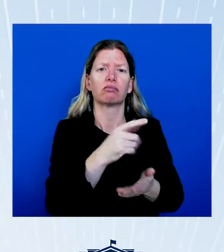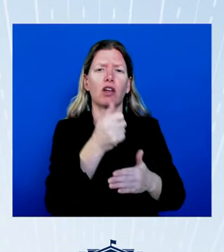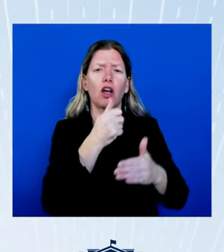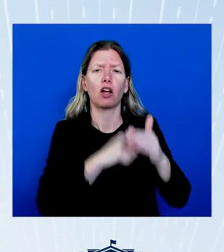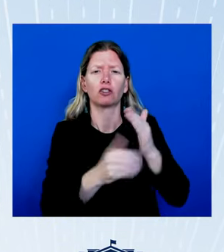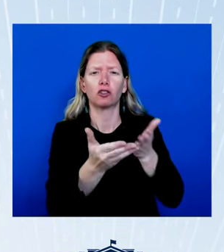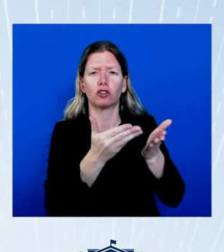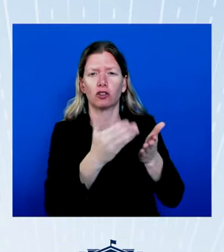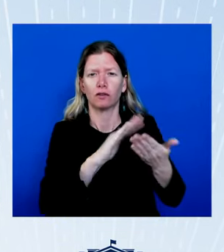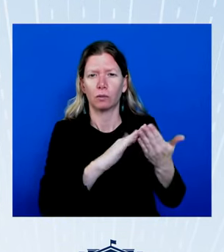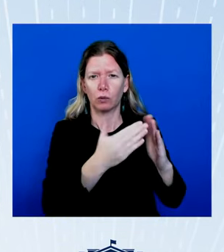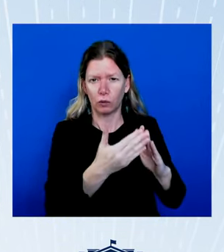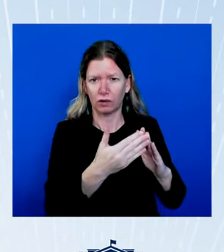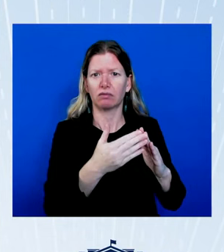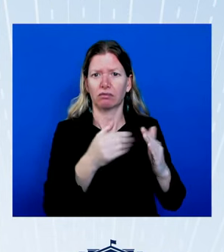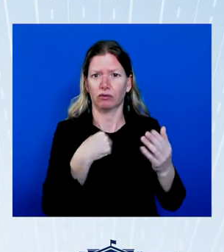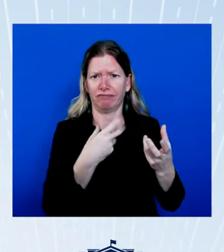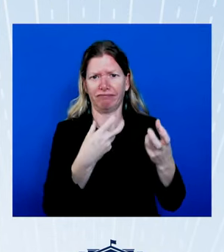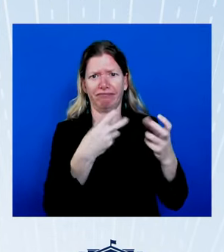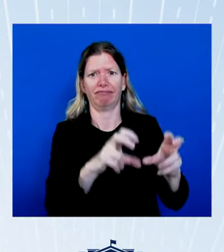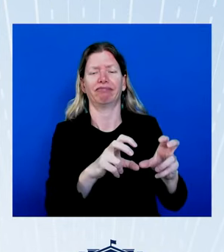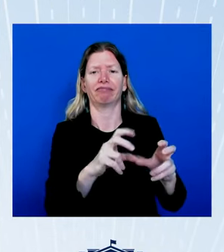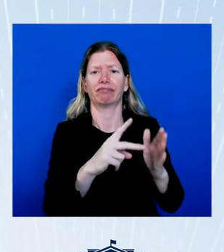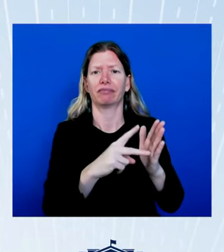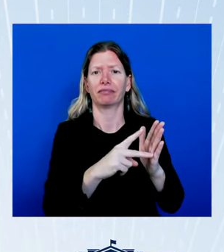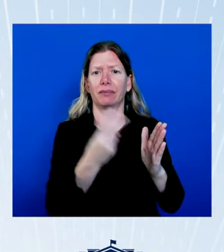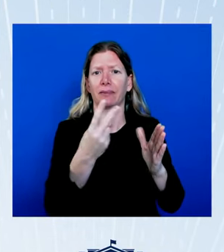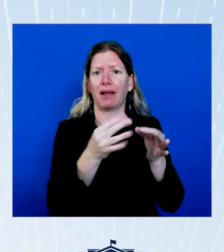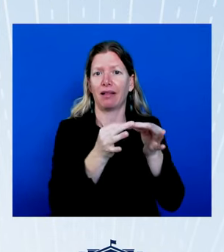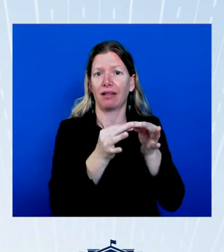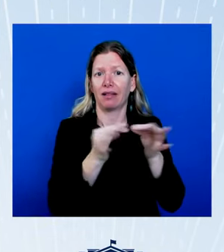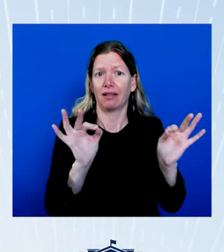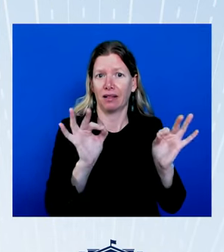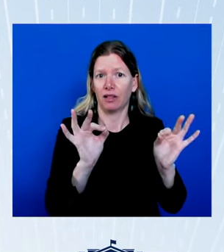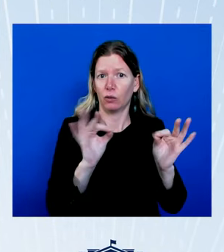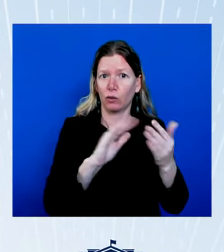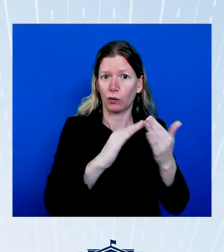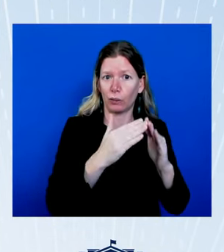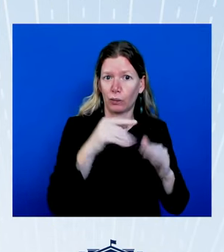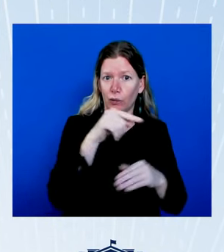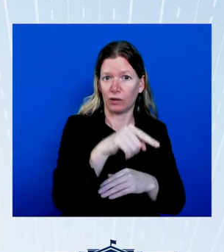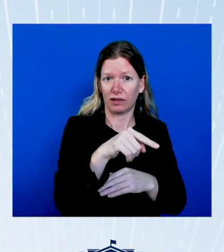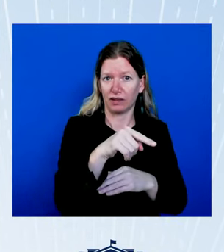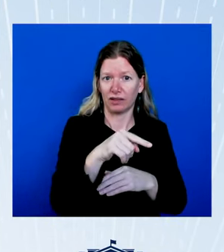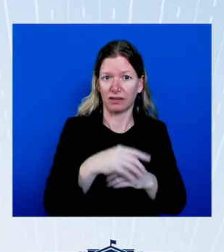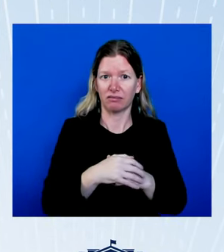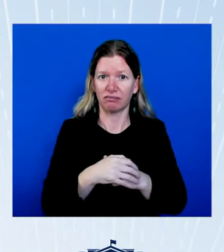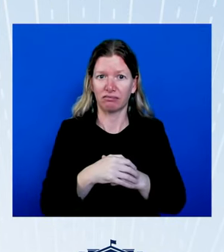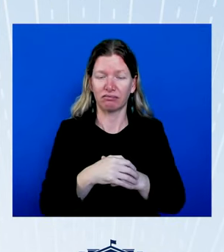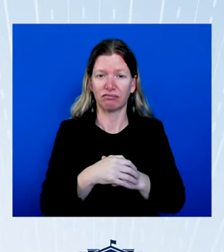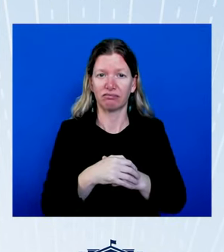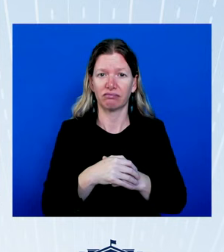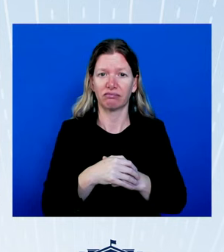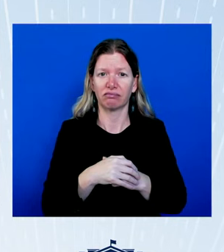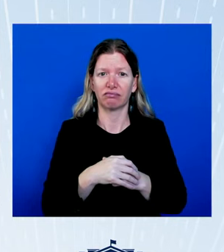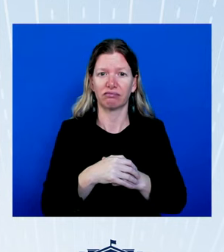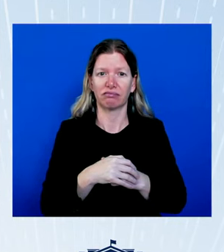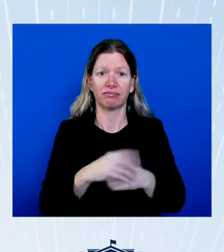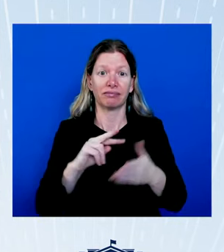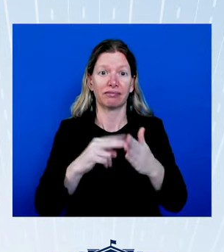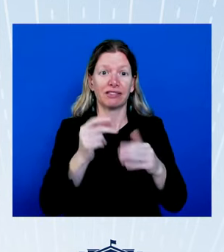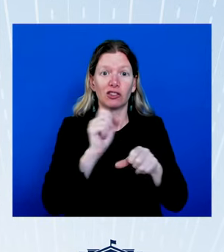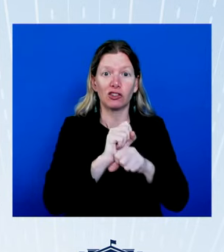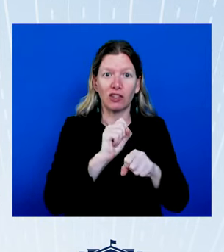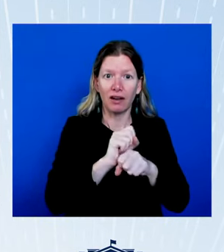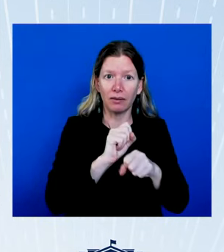these combined investments will make sure that the job opportunities that come from the implementation grants actually benefit the